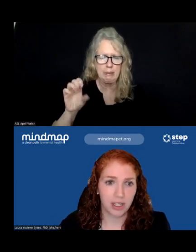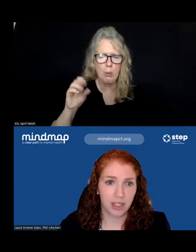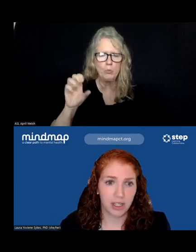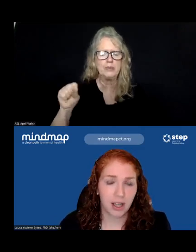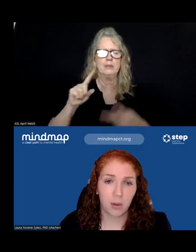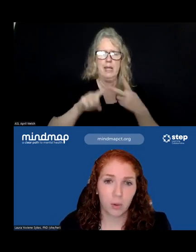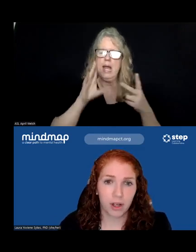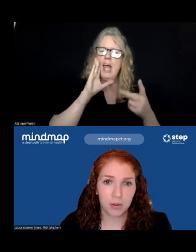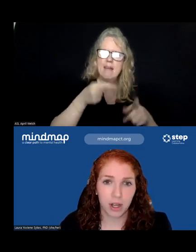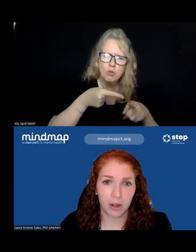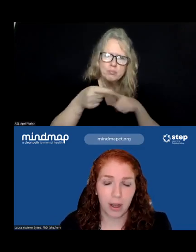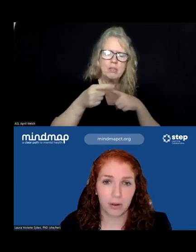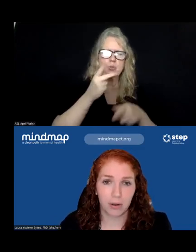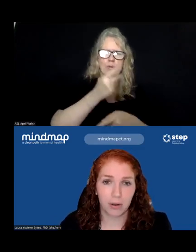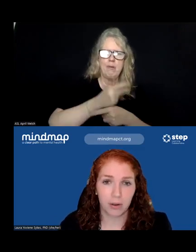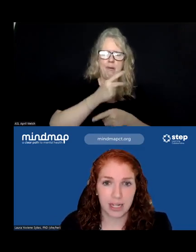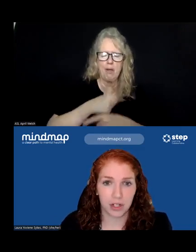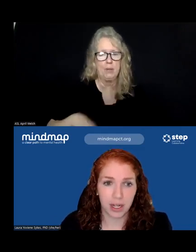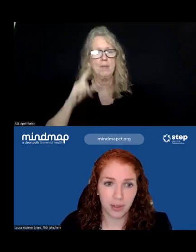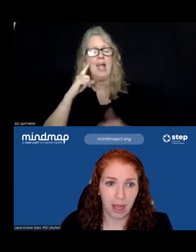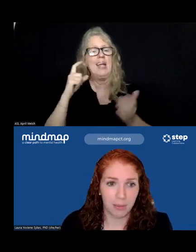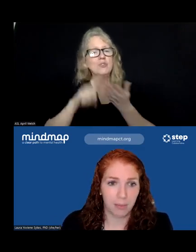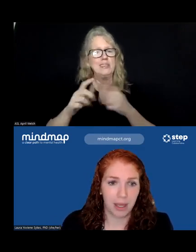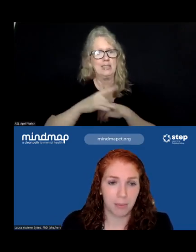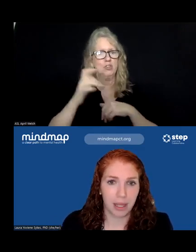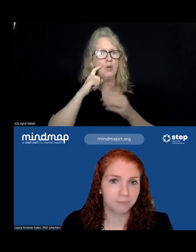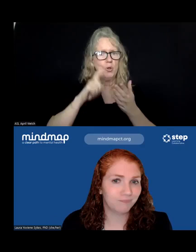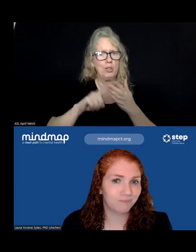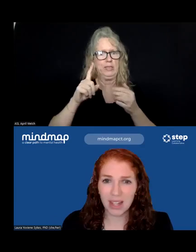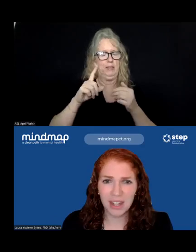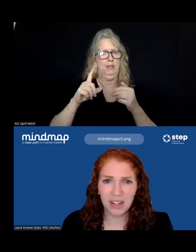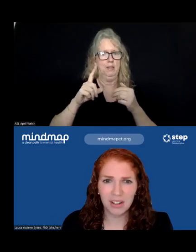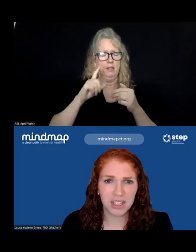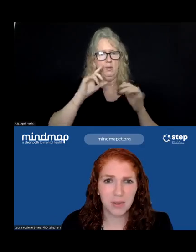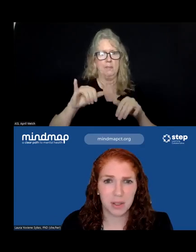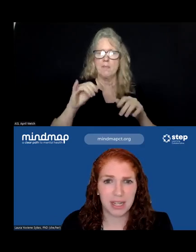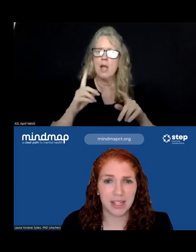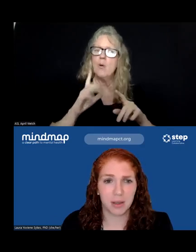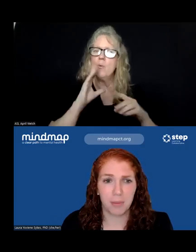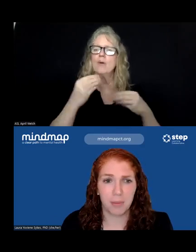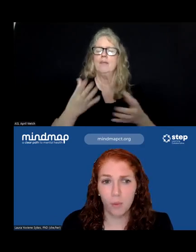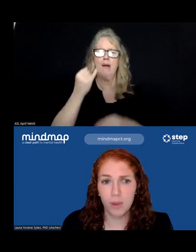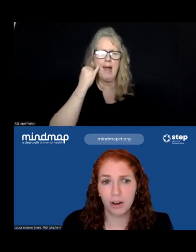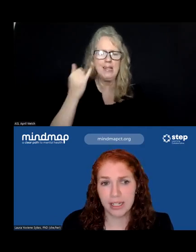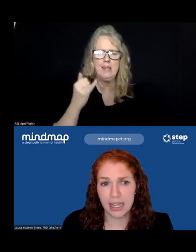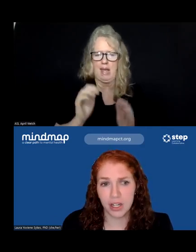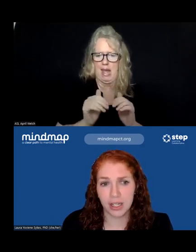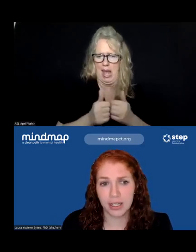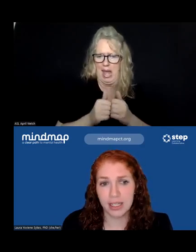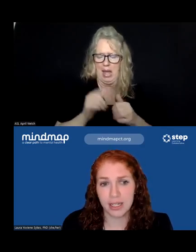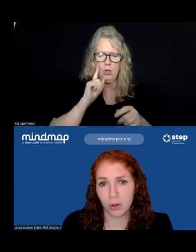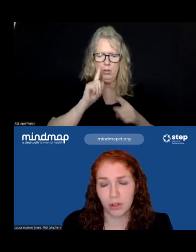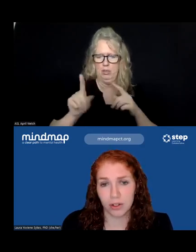specialty care. And we'll also talk about early detection and the Mind Map campaign. And then I'll just give you some ideas about how we are